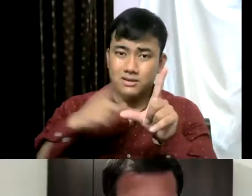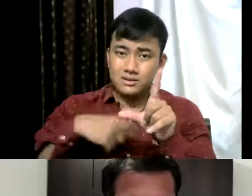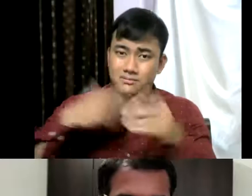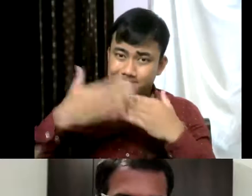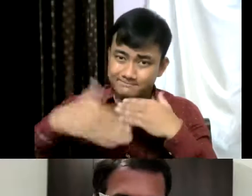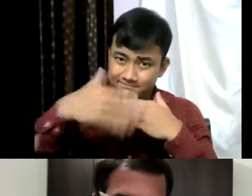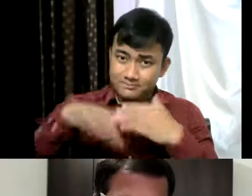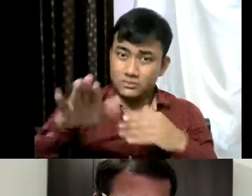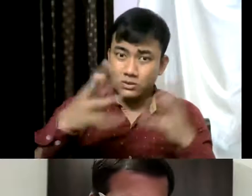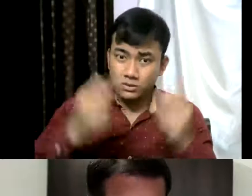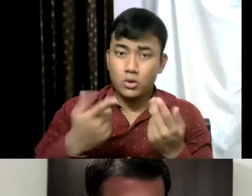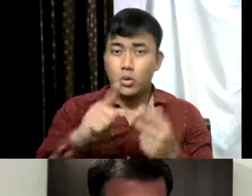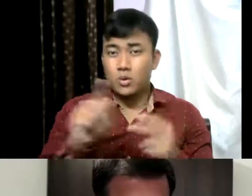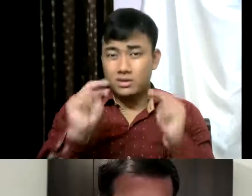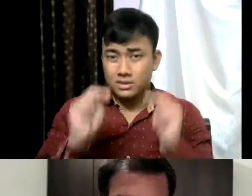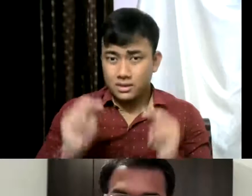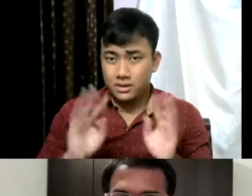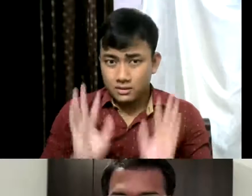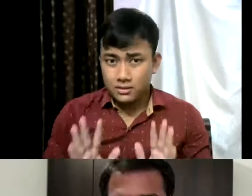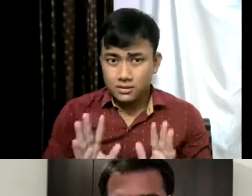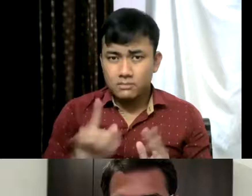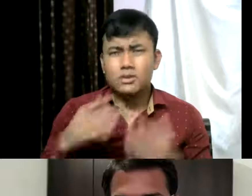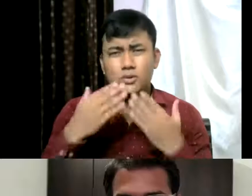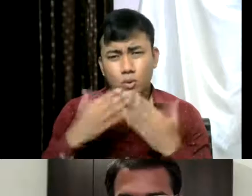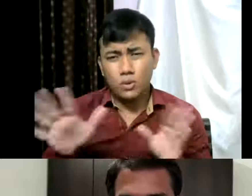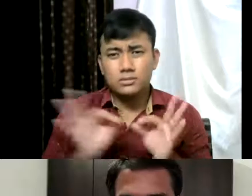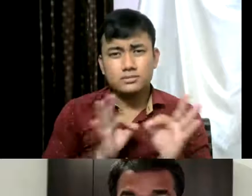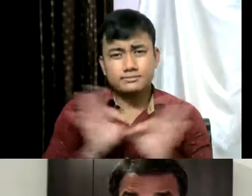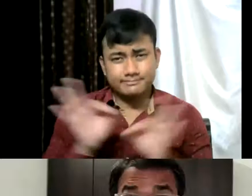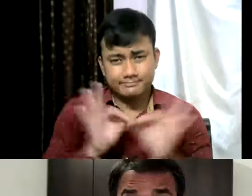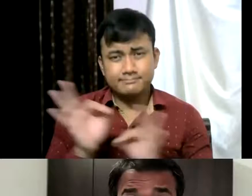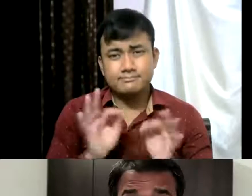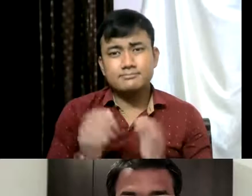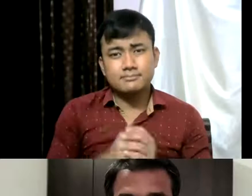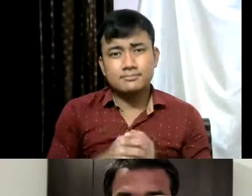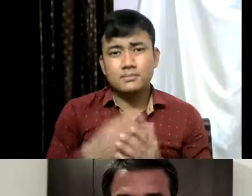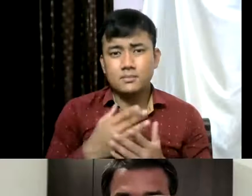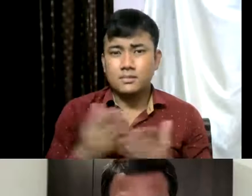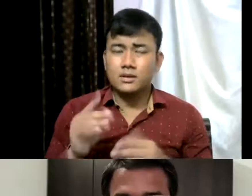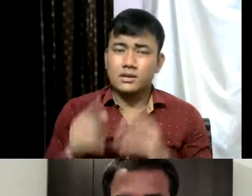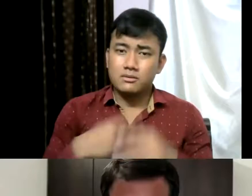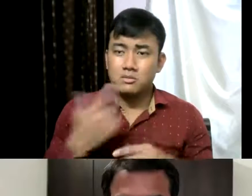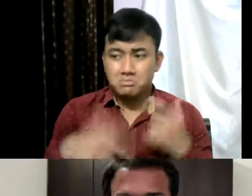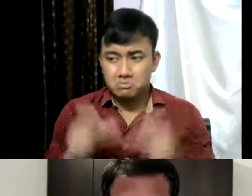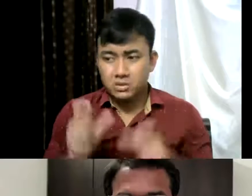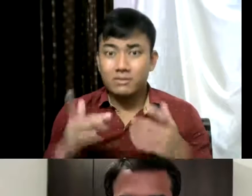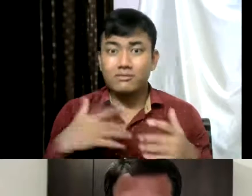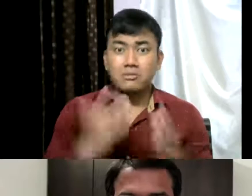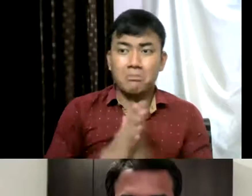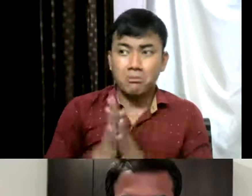needs, or if you want things to be exciting, you can also plan that out together. And that's also the excitement of a relationship,